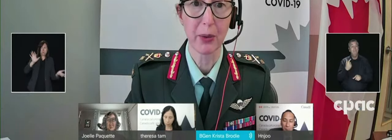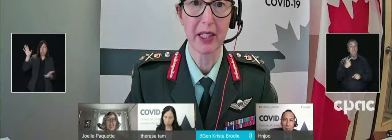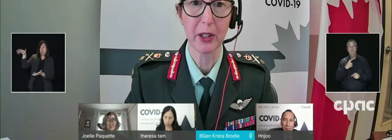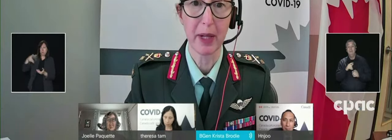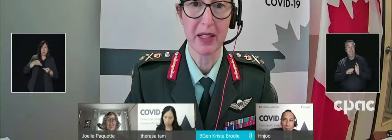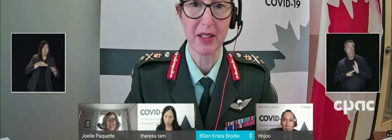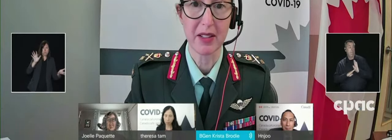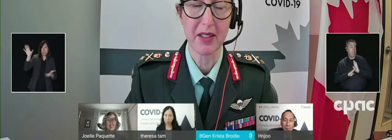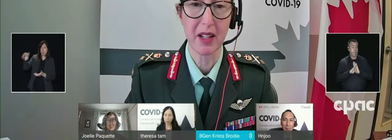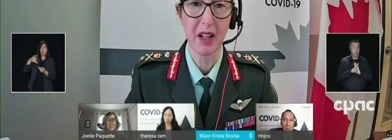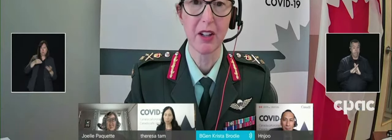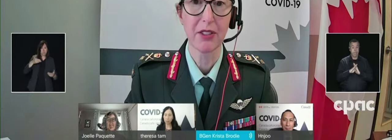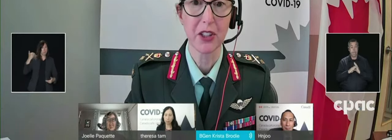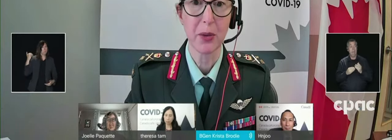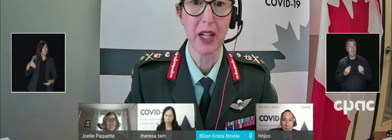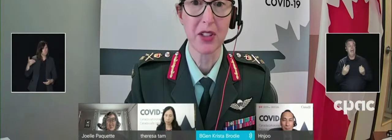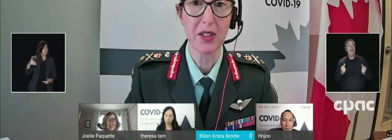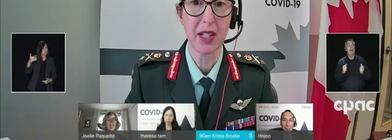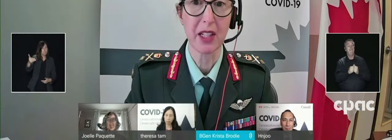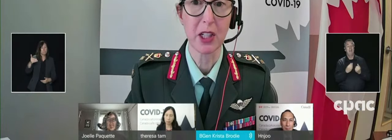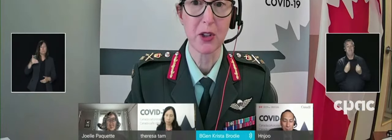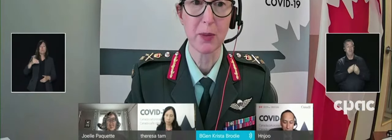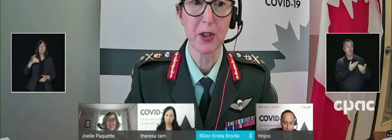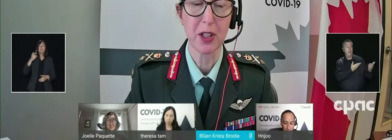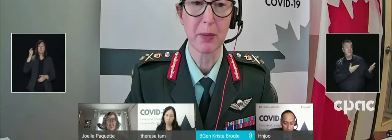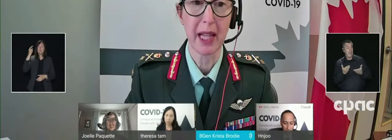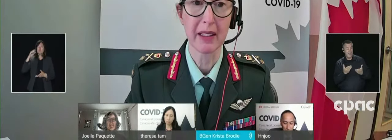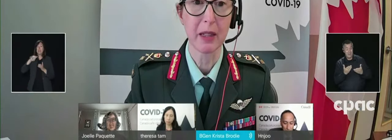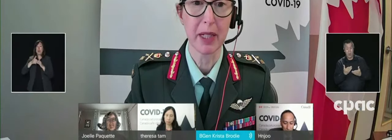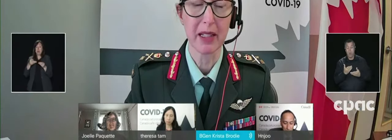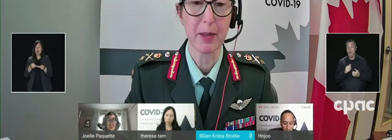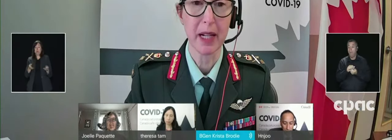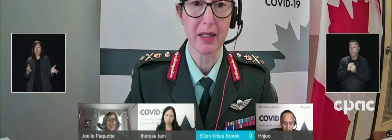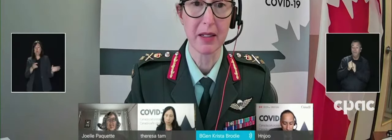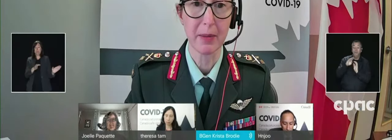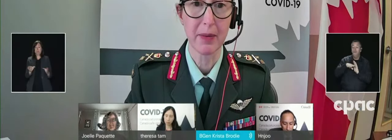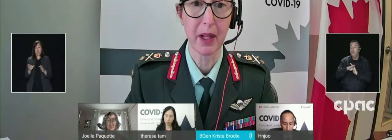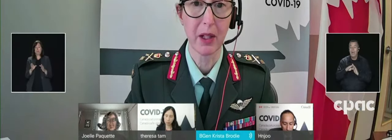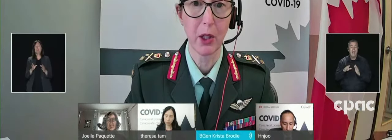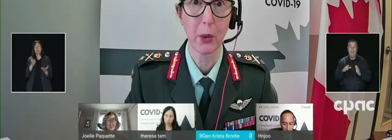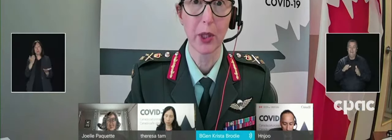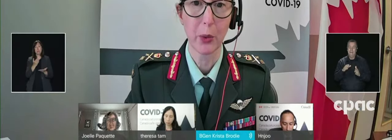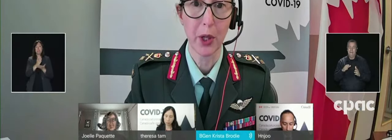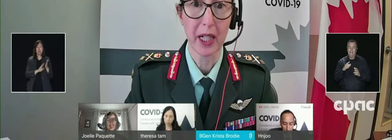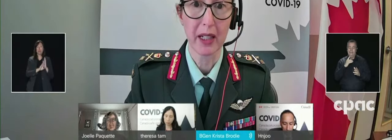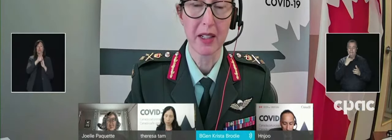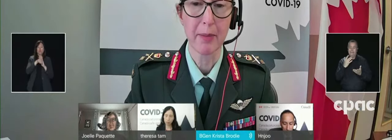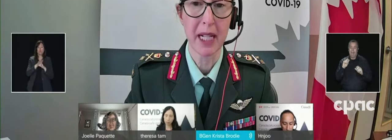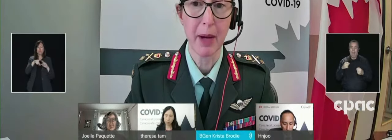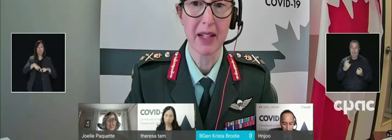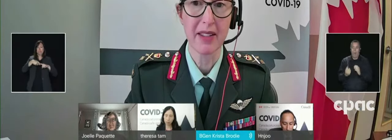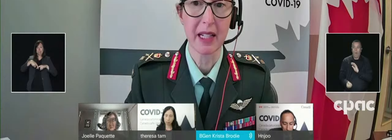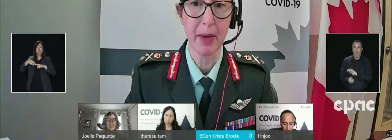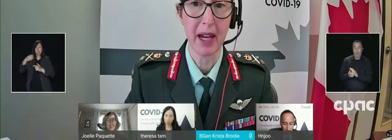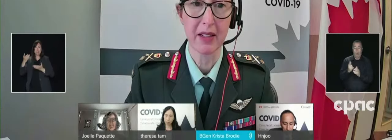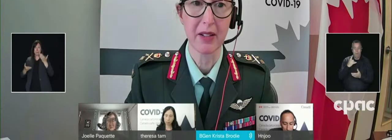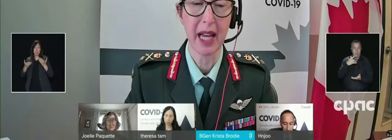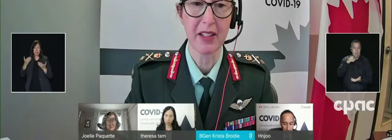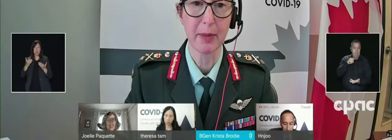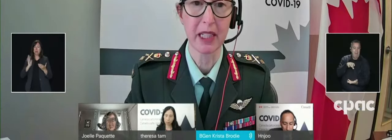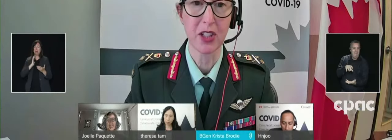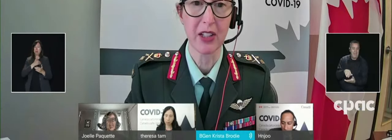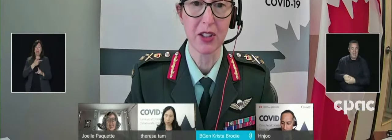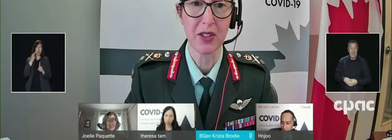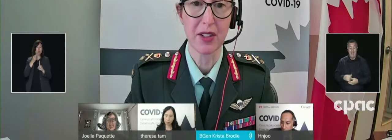arriving on a regular basis, fluctuations in the distribution plan can be expected. We are working to minimize the impact